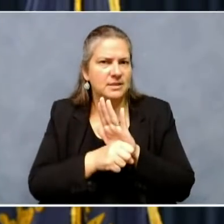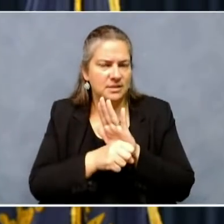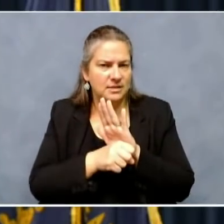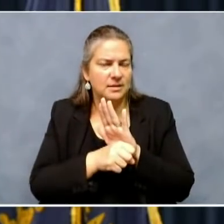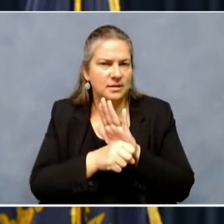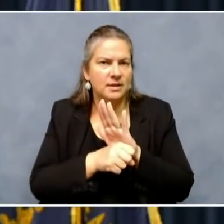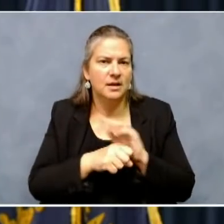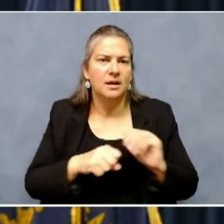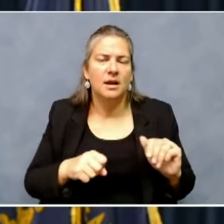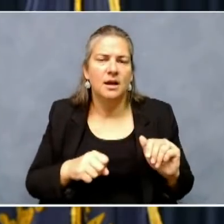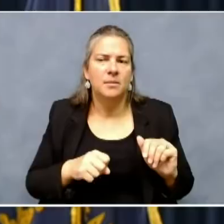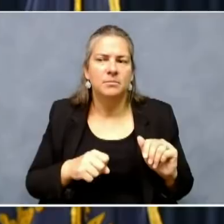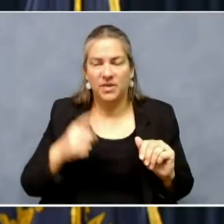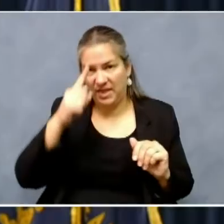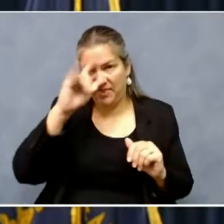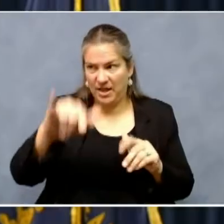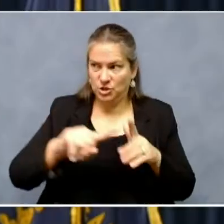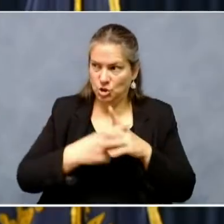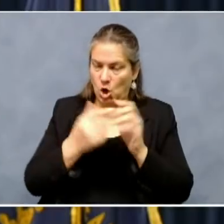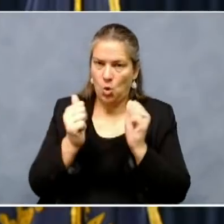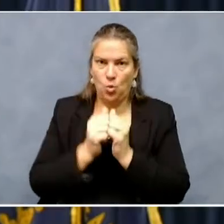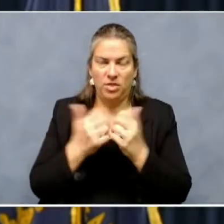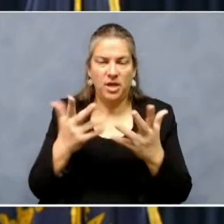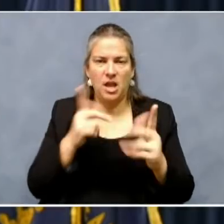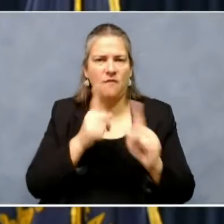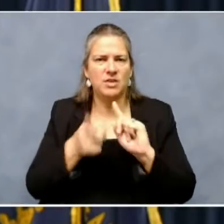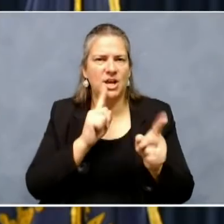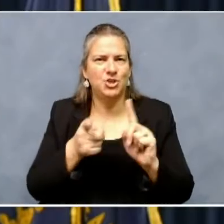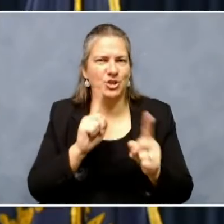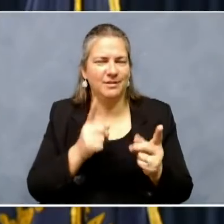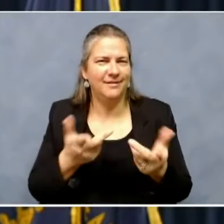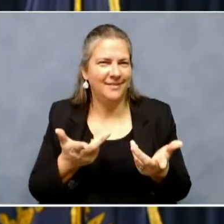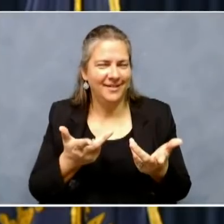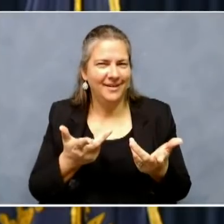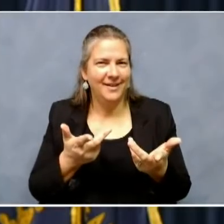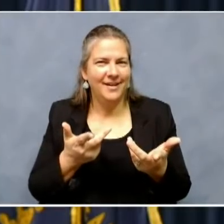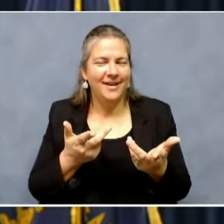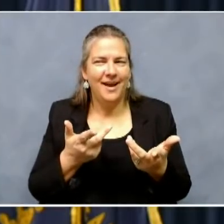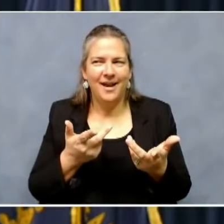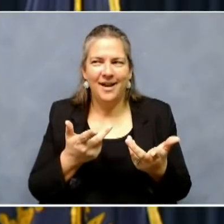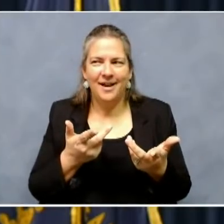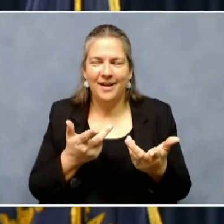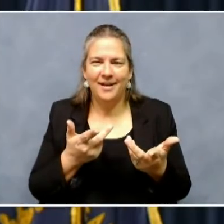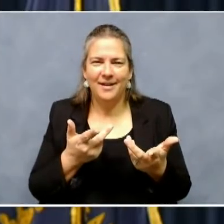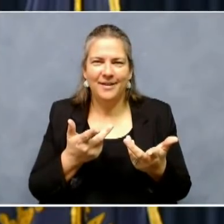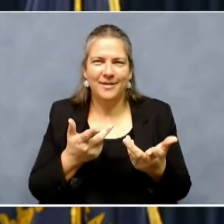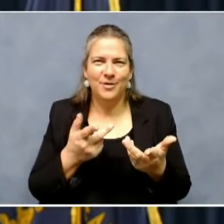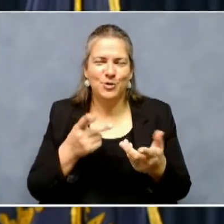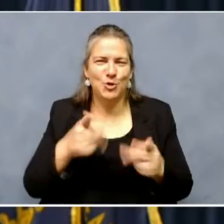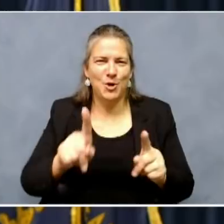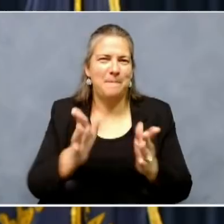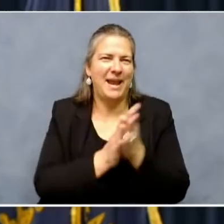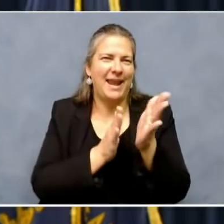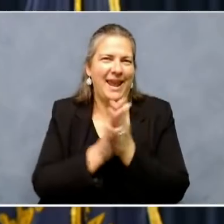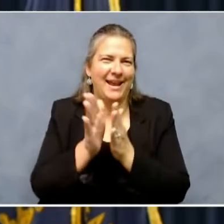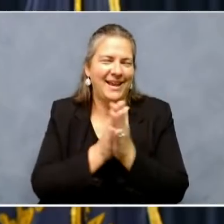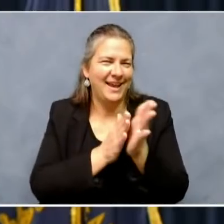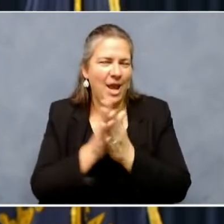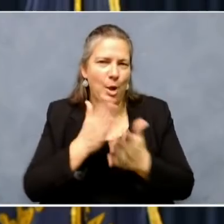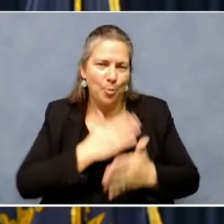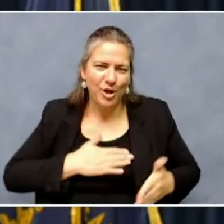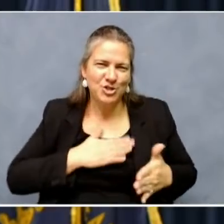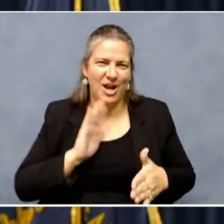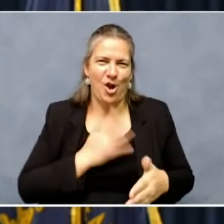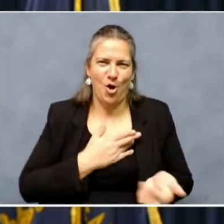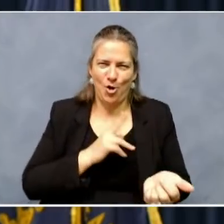And to think that started with a conversation at a picnic, appreciating our nurses. So to distill